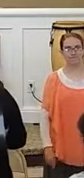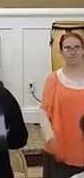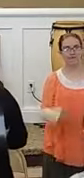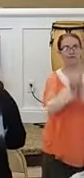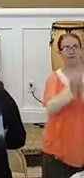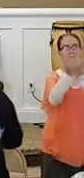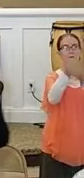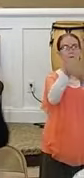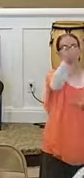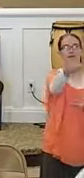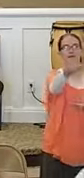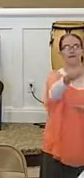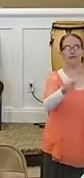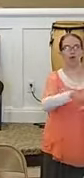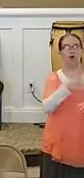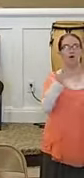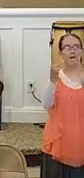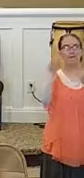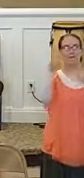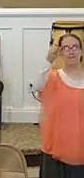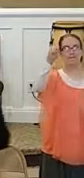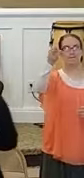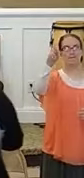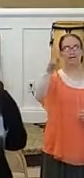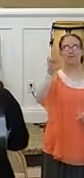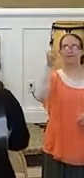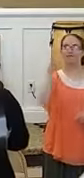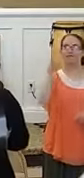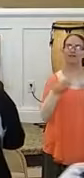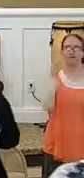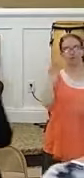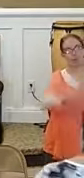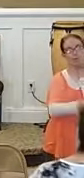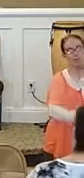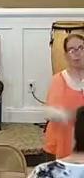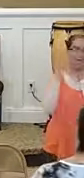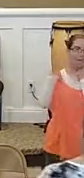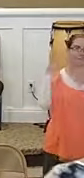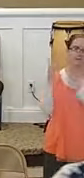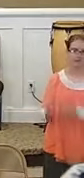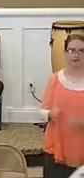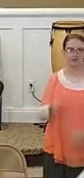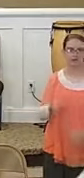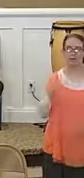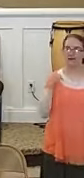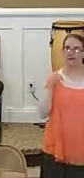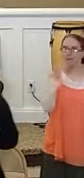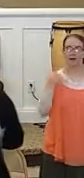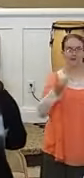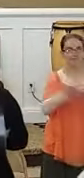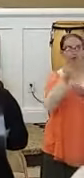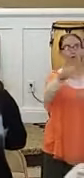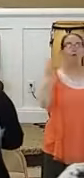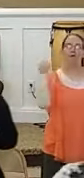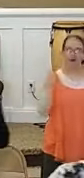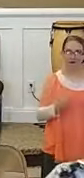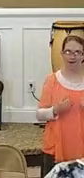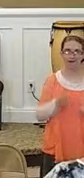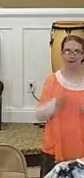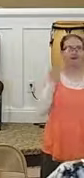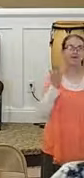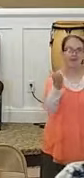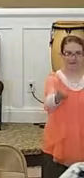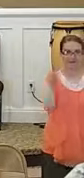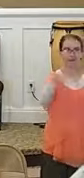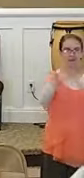for money, and along comes Peter and John. They say, hey, we're just a couple of poor preachers. We don't have any money, but what we do have, we're going to give to